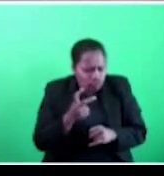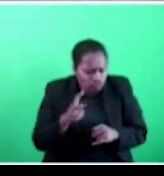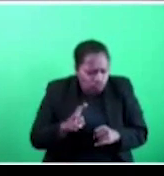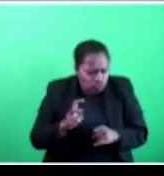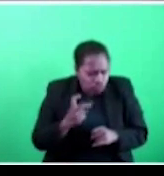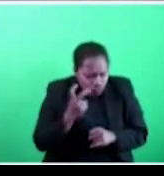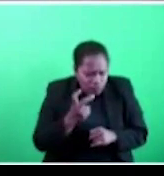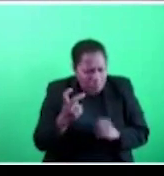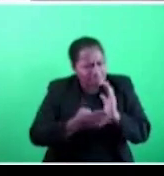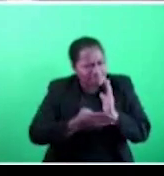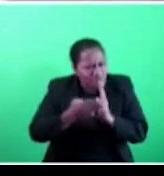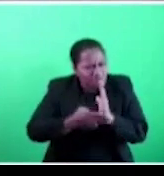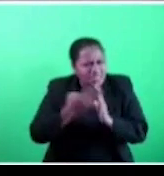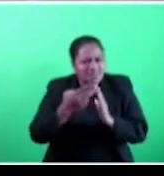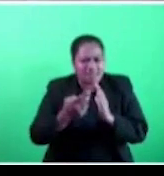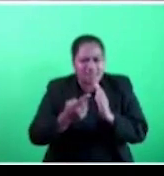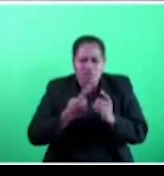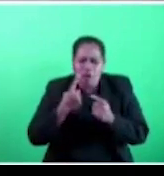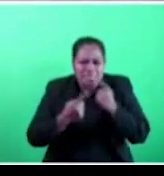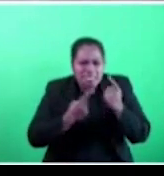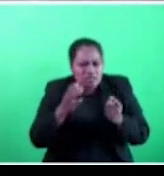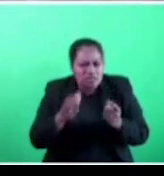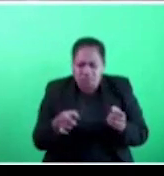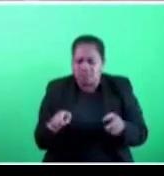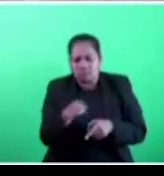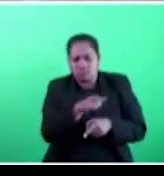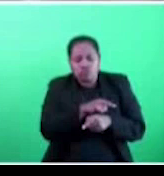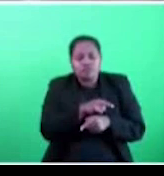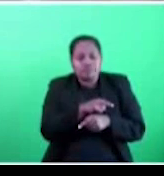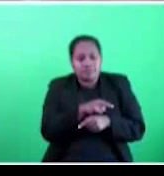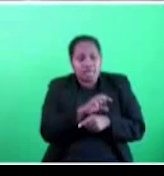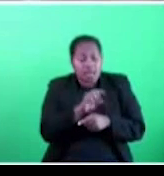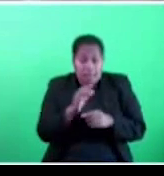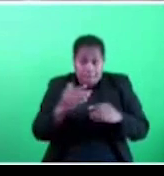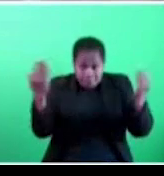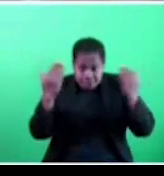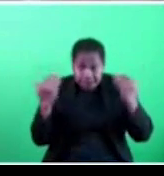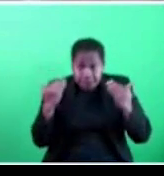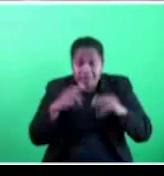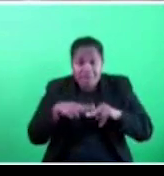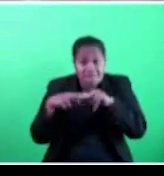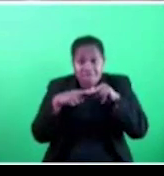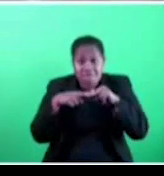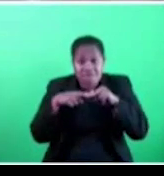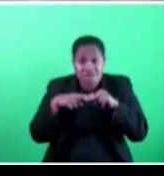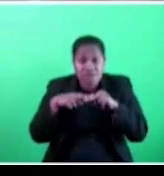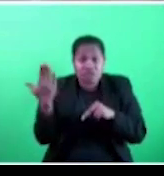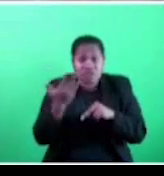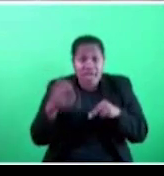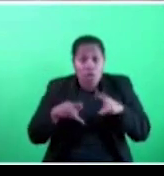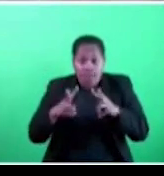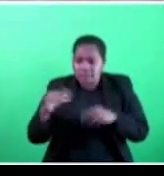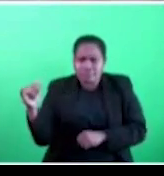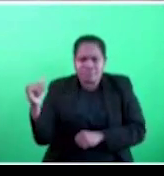aviation commentators in our key markets. Mr. Speaker, sir, the Fiji Airways is the first airline in